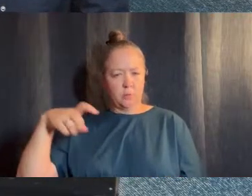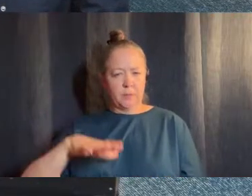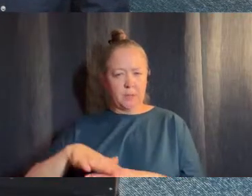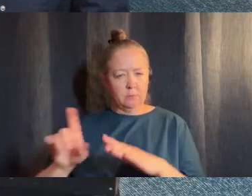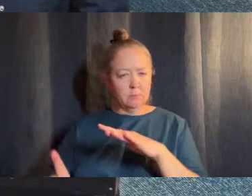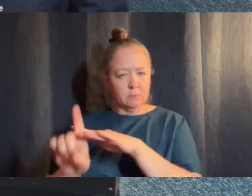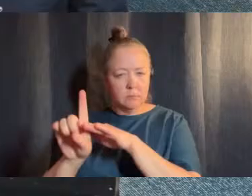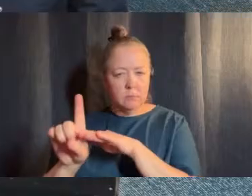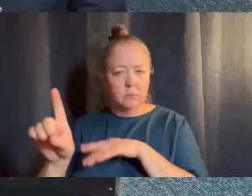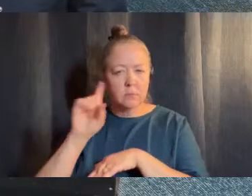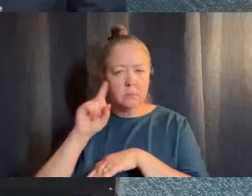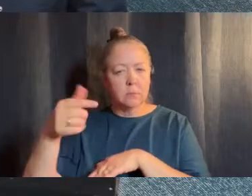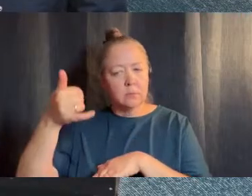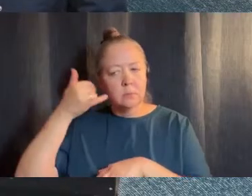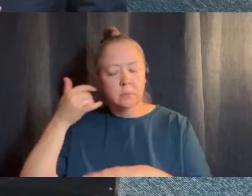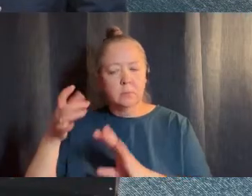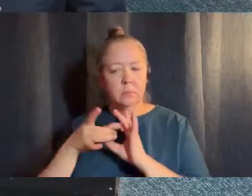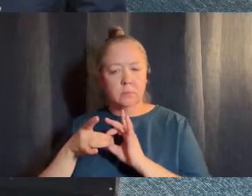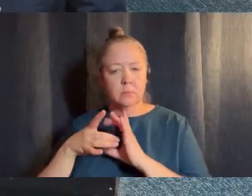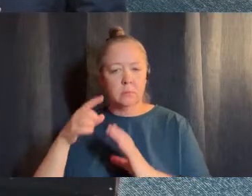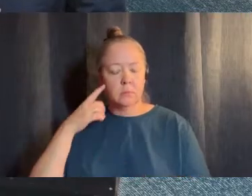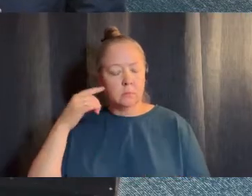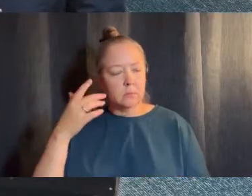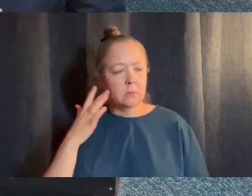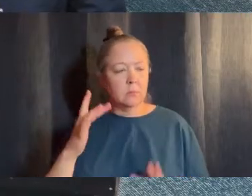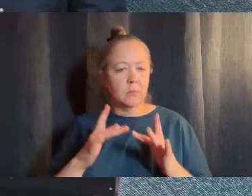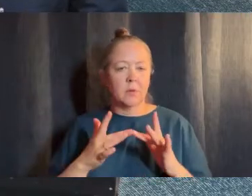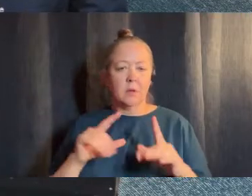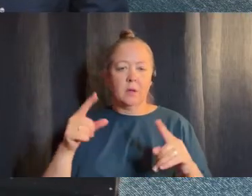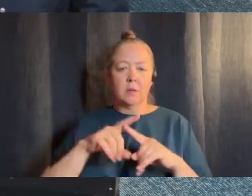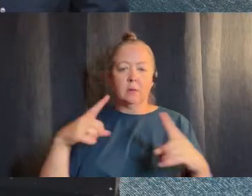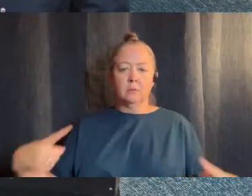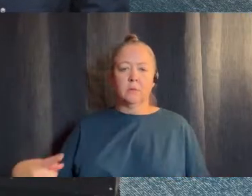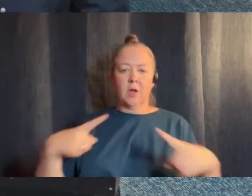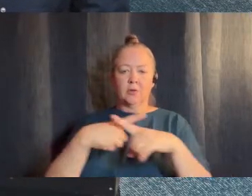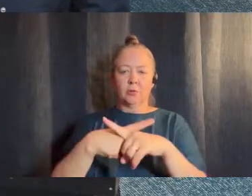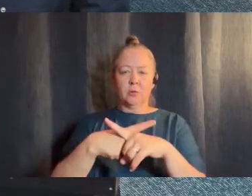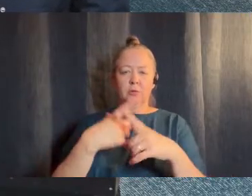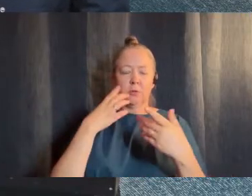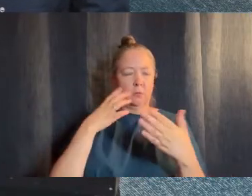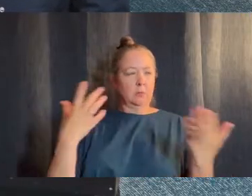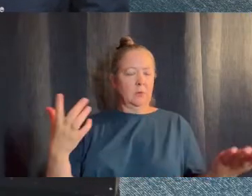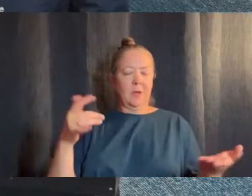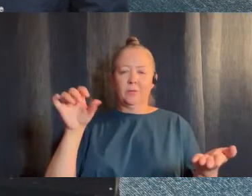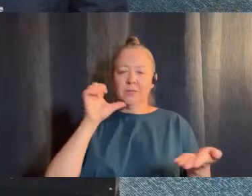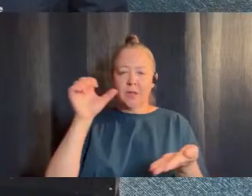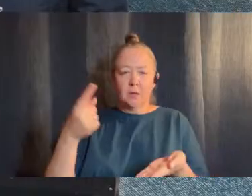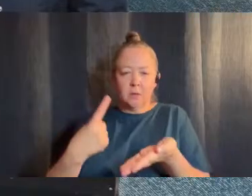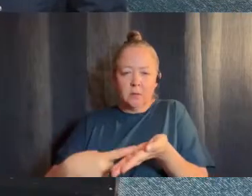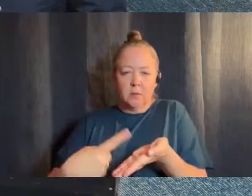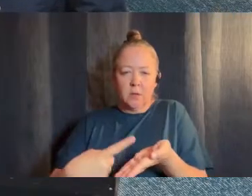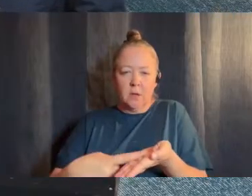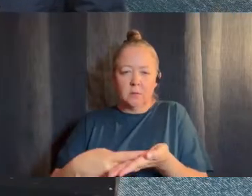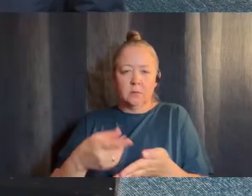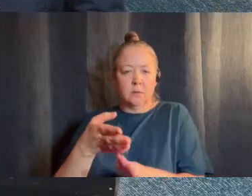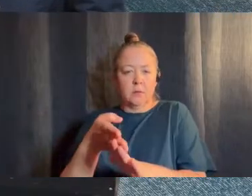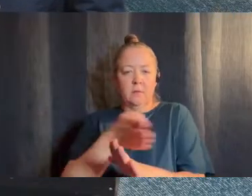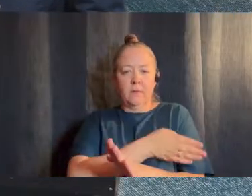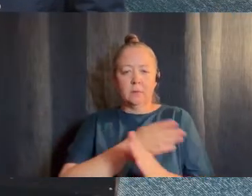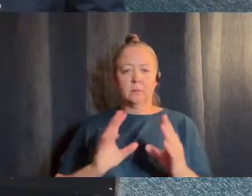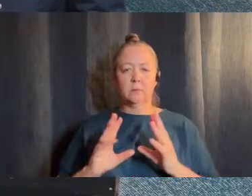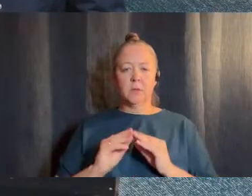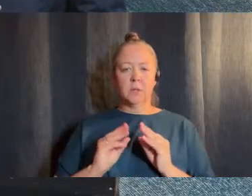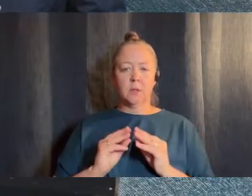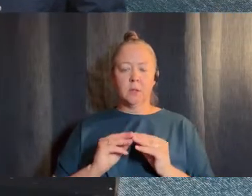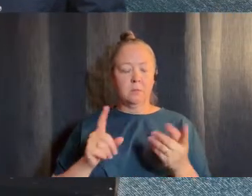opinion guiding their vote, and in contradiction to the rules of procedure. As this was not discussed in advance or any alternatives presented to work out with